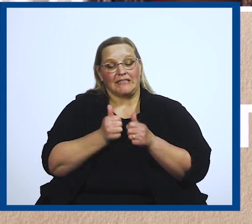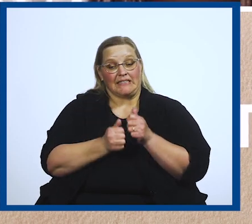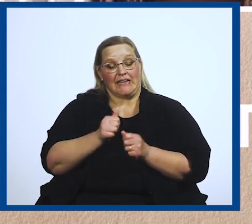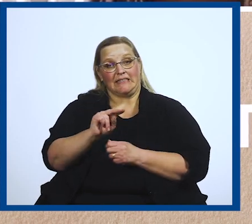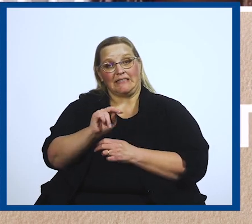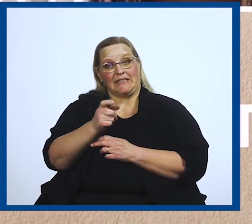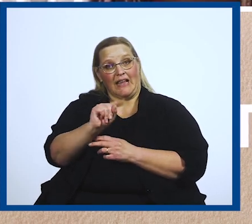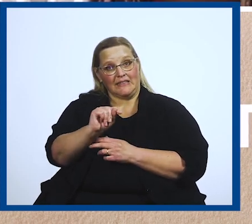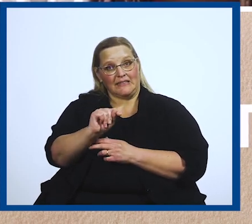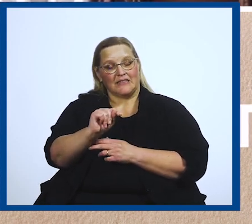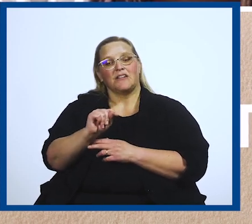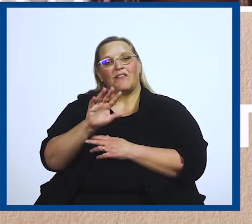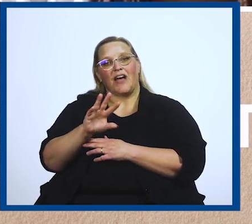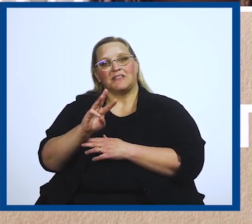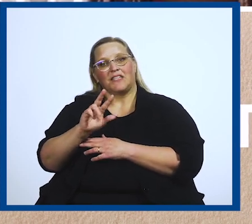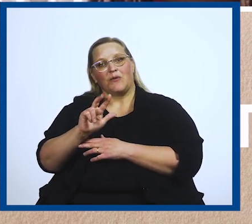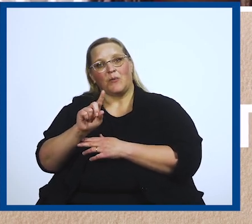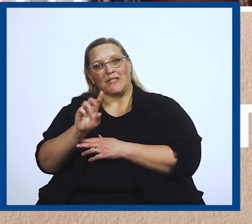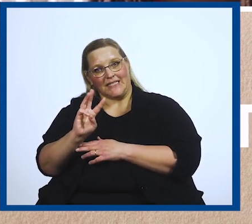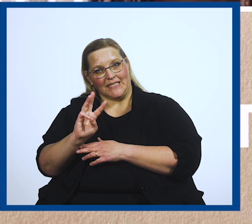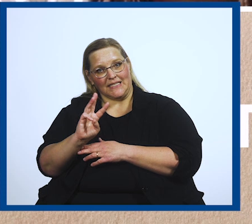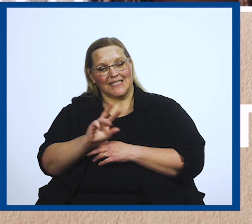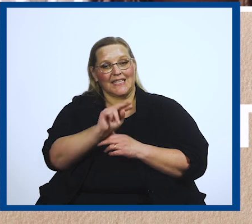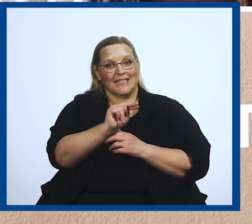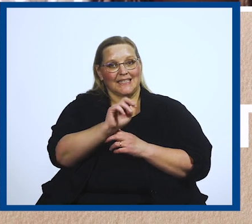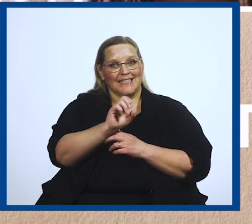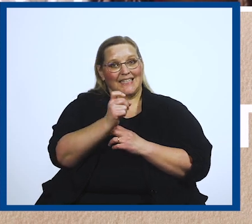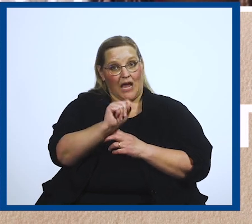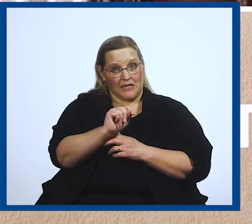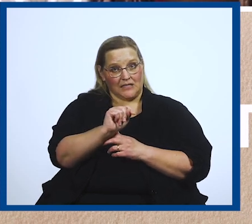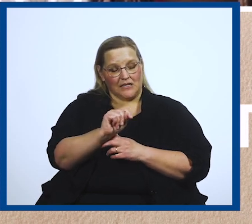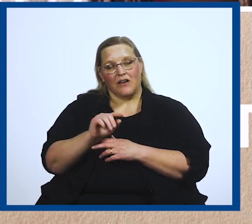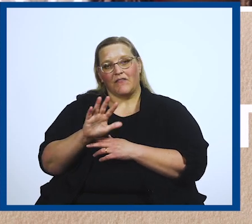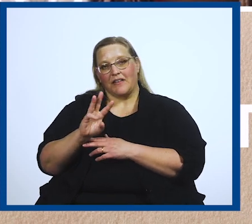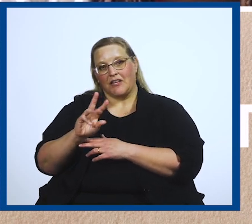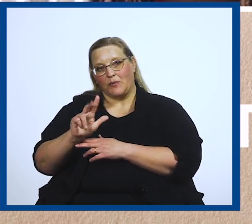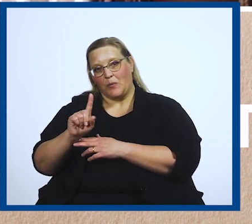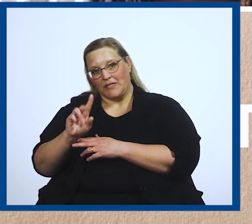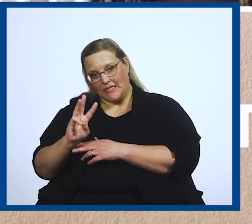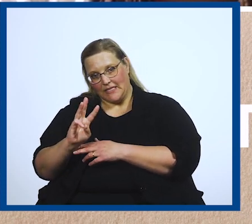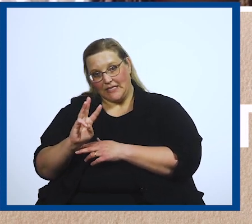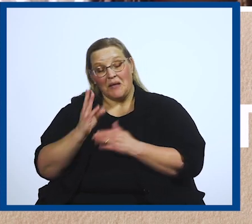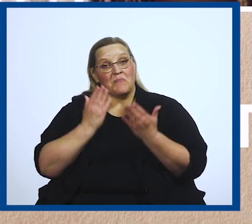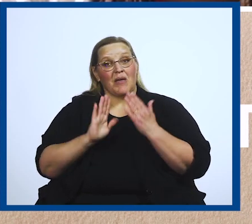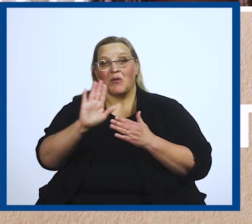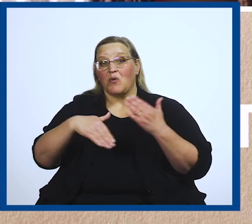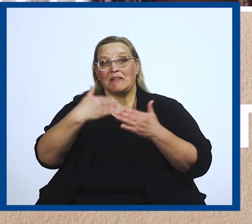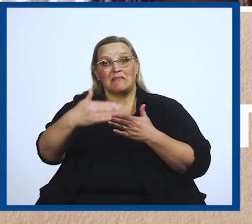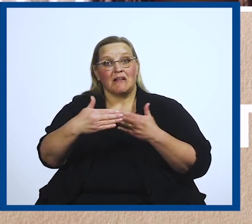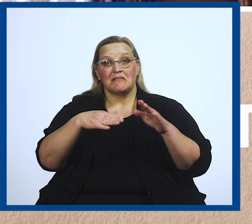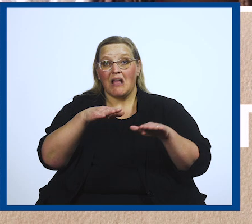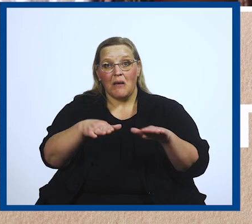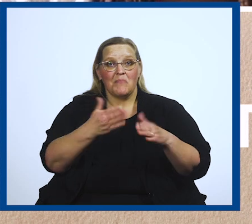to 56316. NEXT to 56316. Now, maybe your next step isn't that you follow Jesus for the first